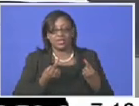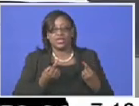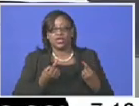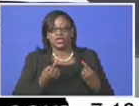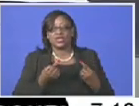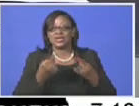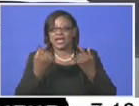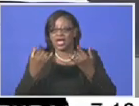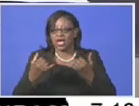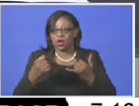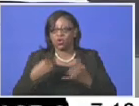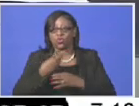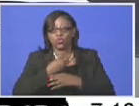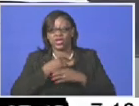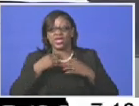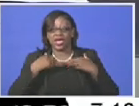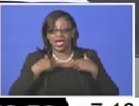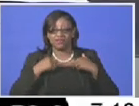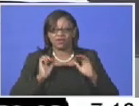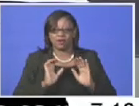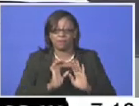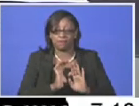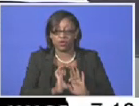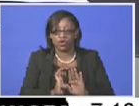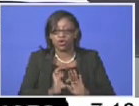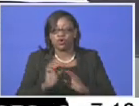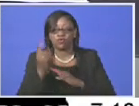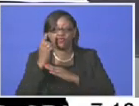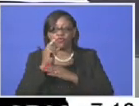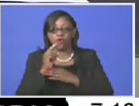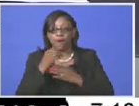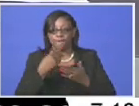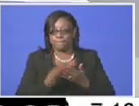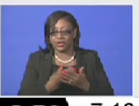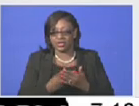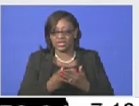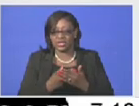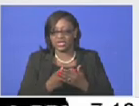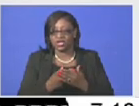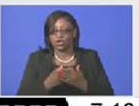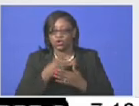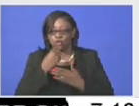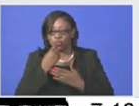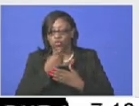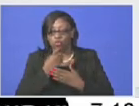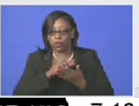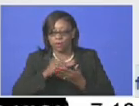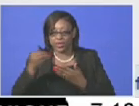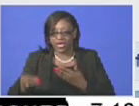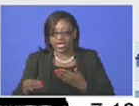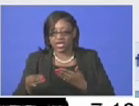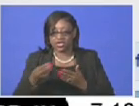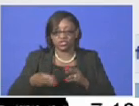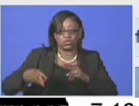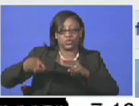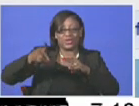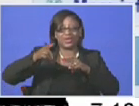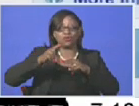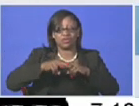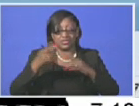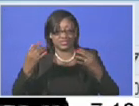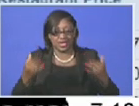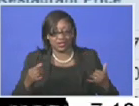Meantime, there's an ongoing push for the minimum wage here in the Bahamas to be increased, and the findings of the world's largest cost of